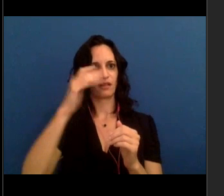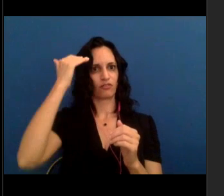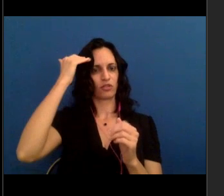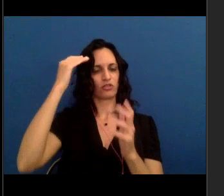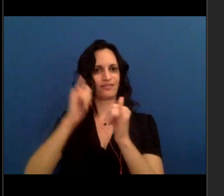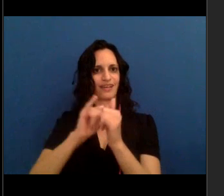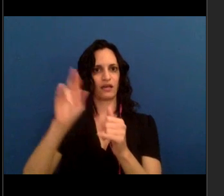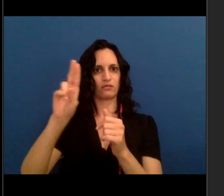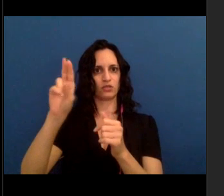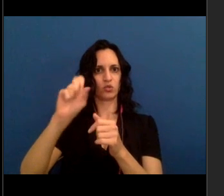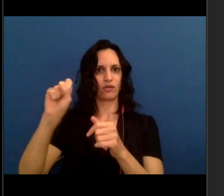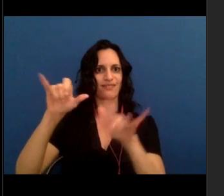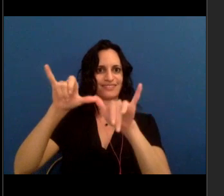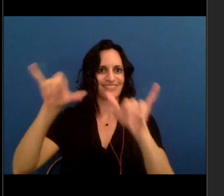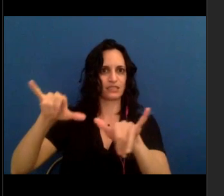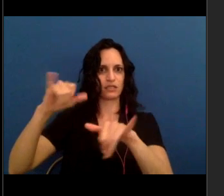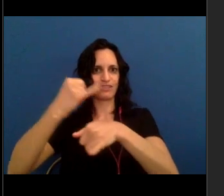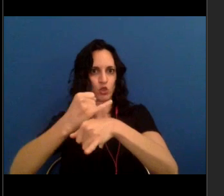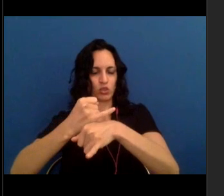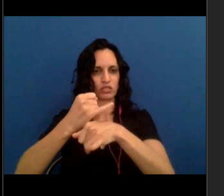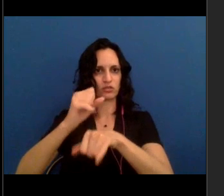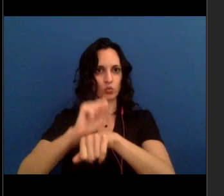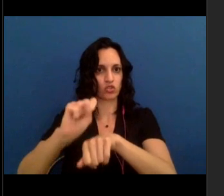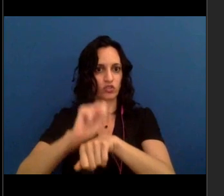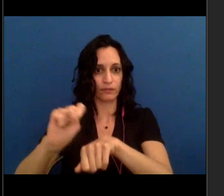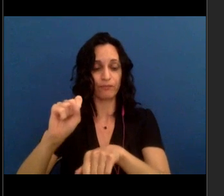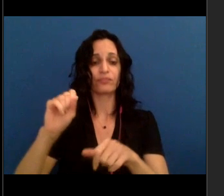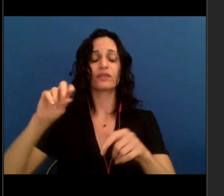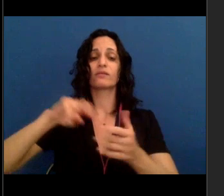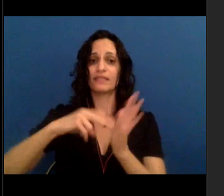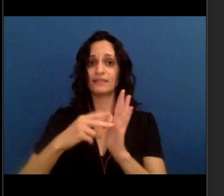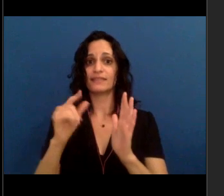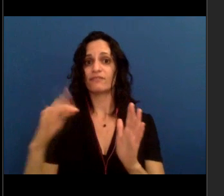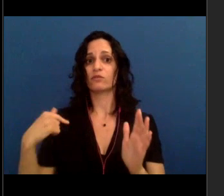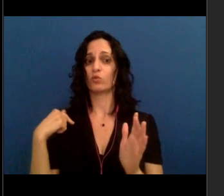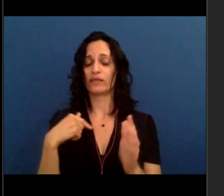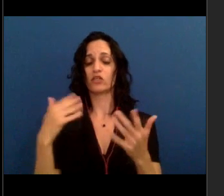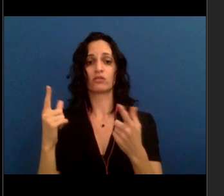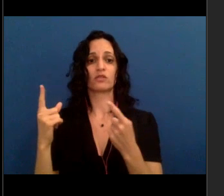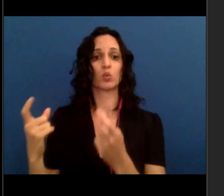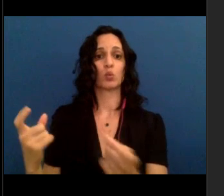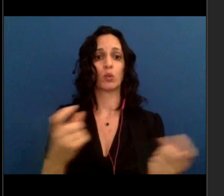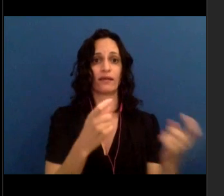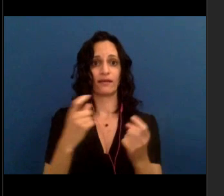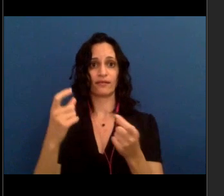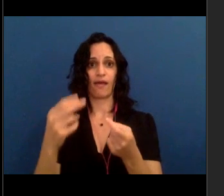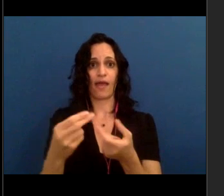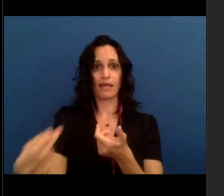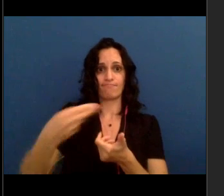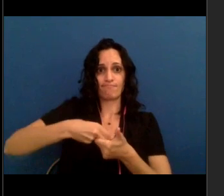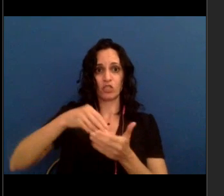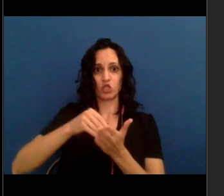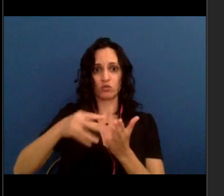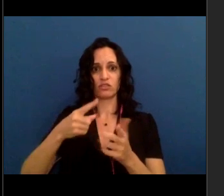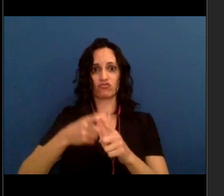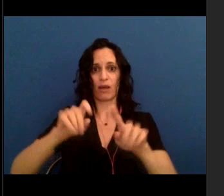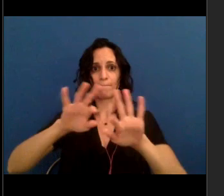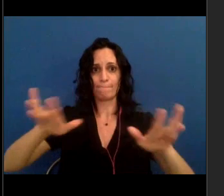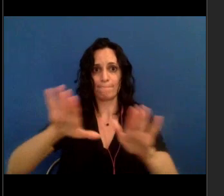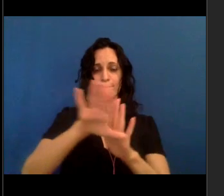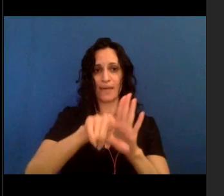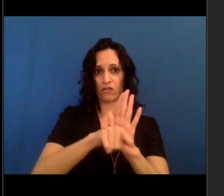operate. And so what this all means is that if we're recruiting and admitting students from more diverse backgrounds and exist in the